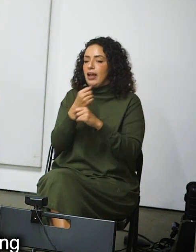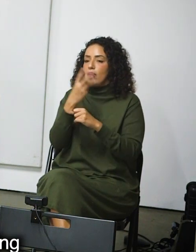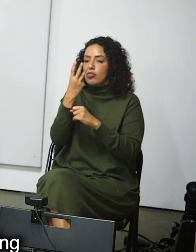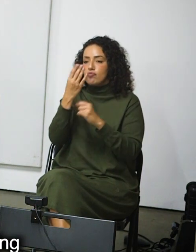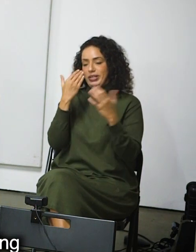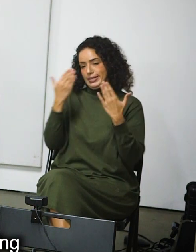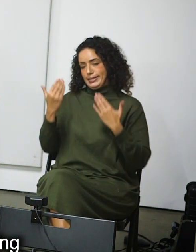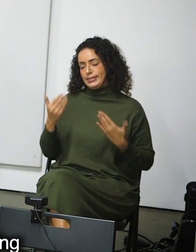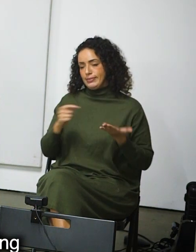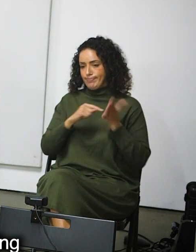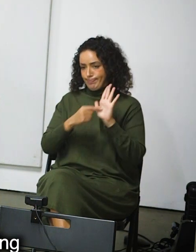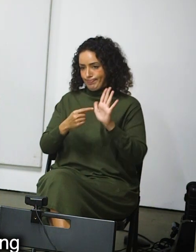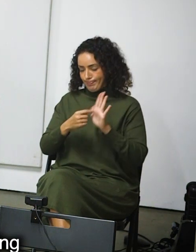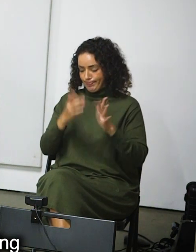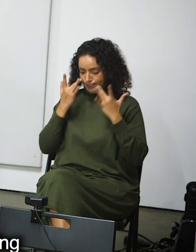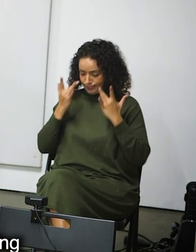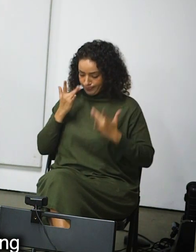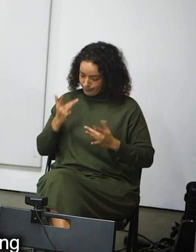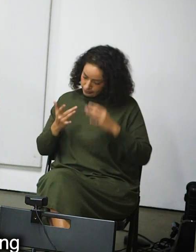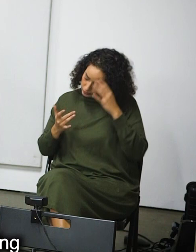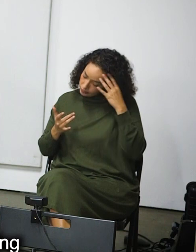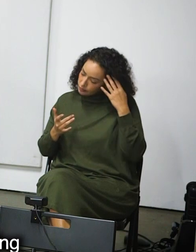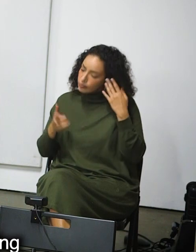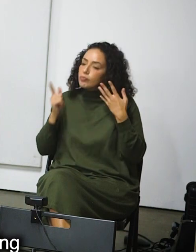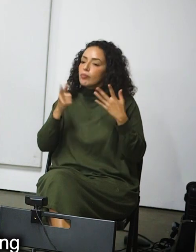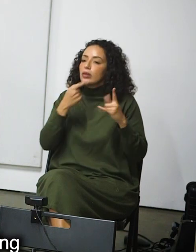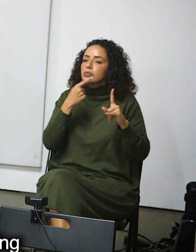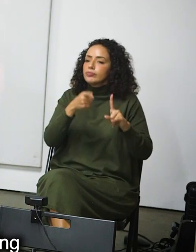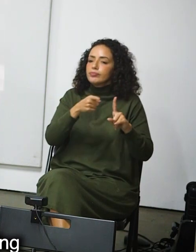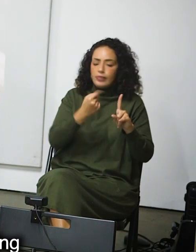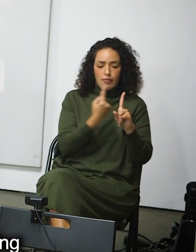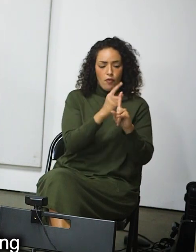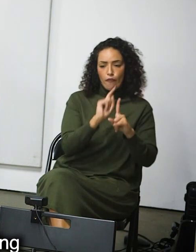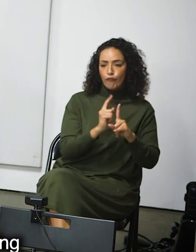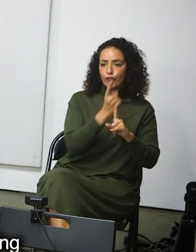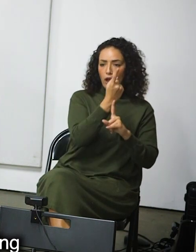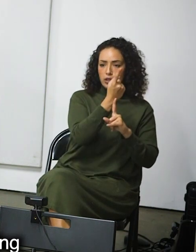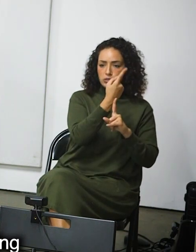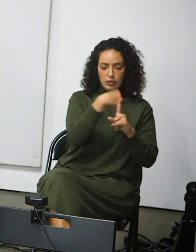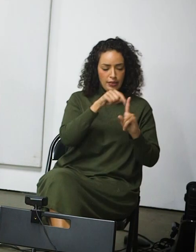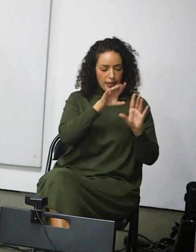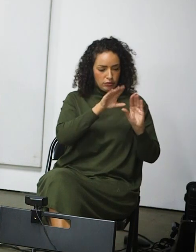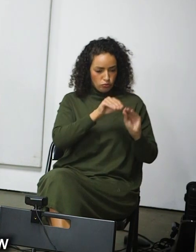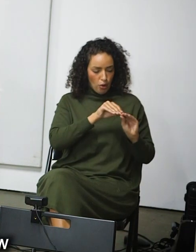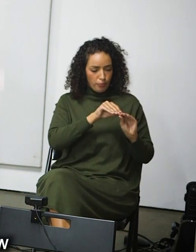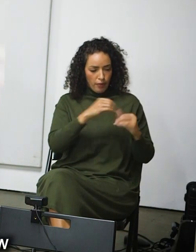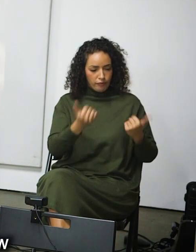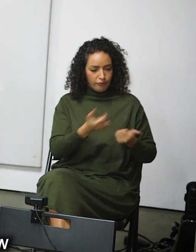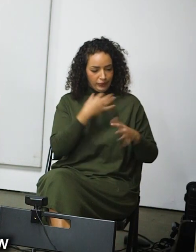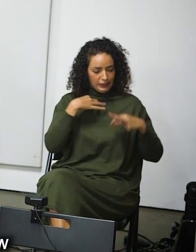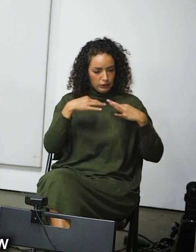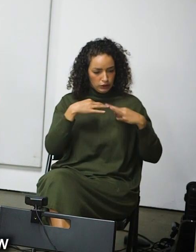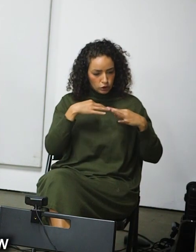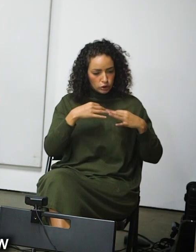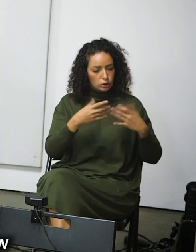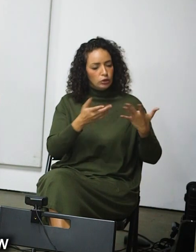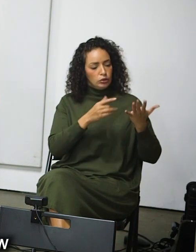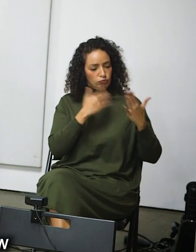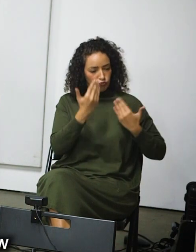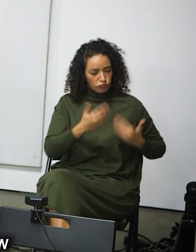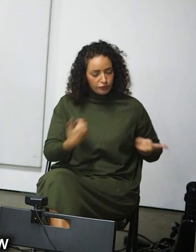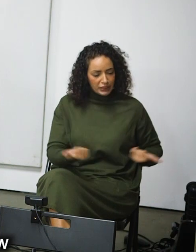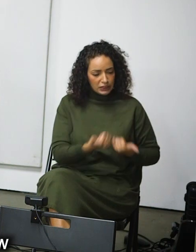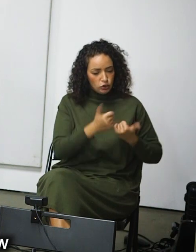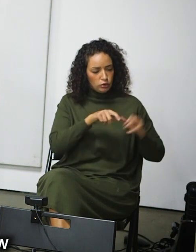but they are doing them better. They are taking more time over them. They are building in